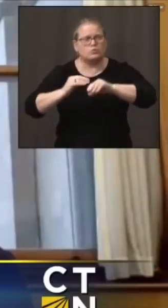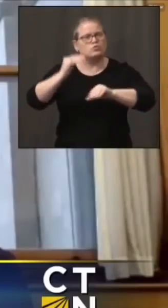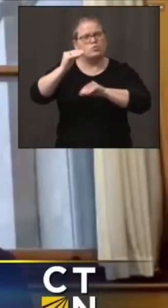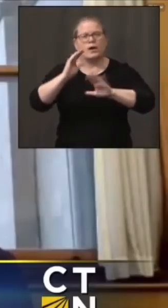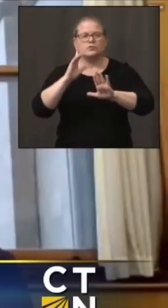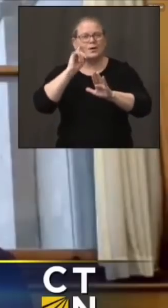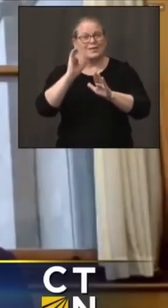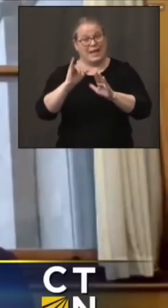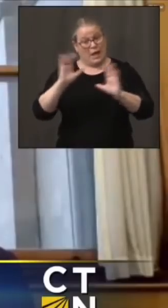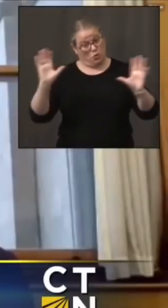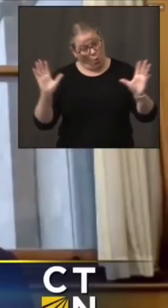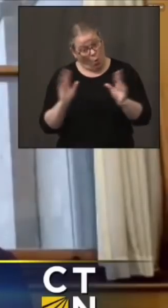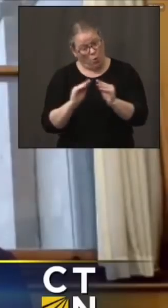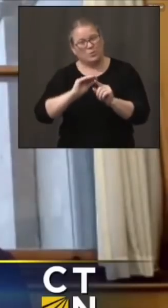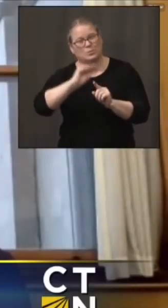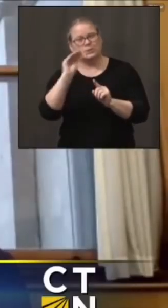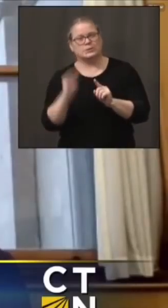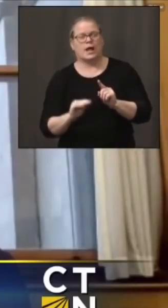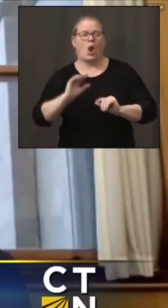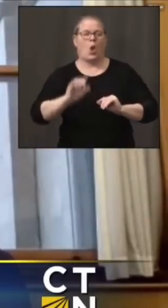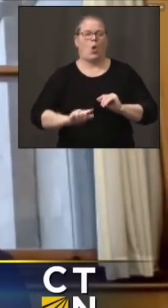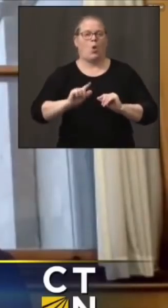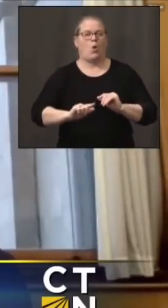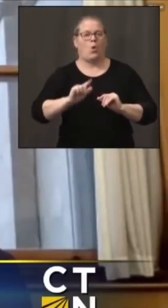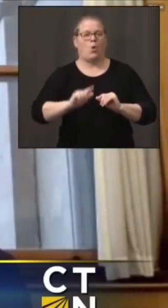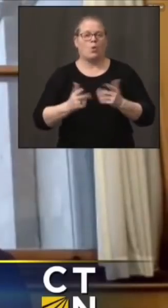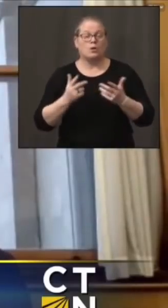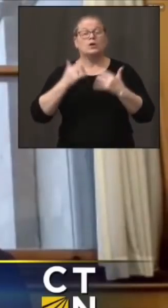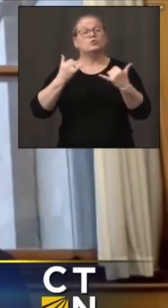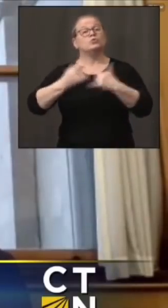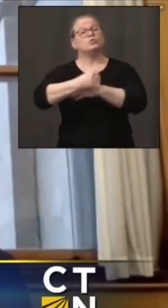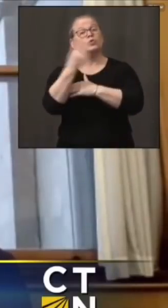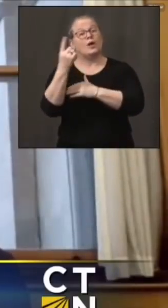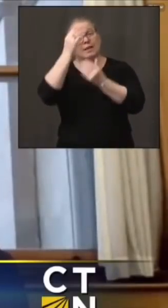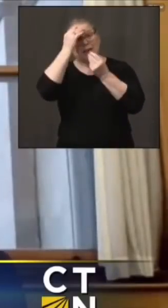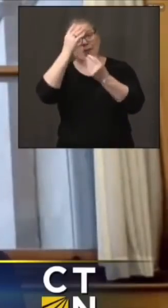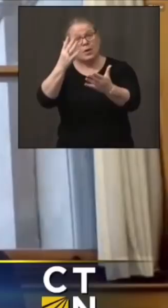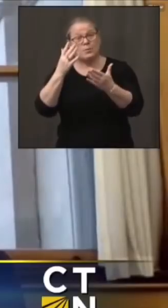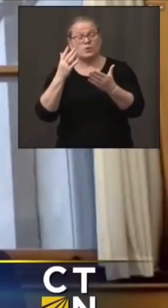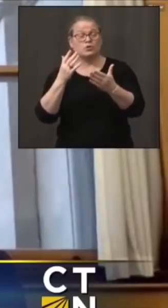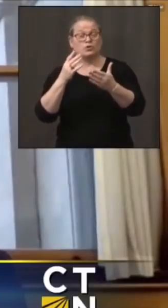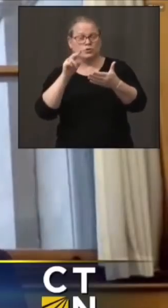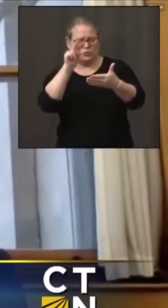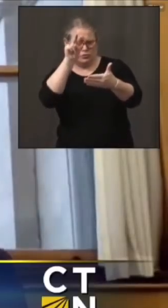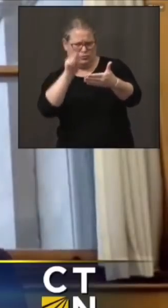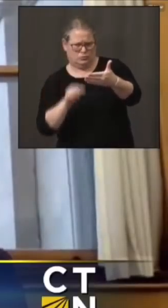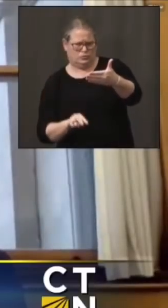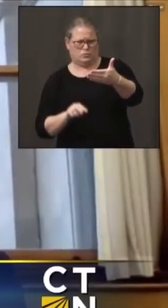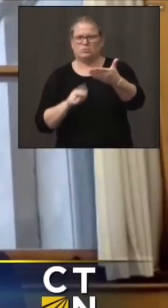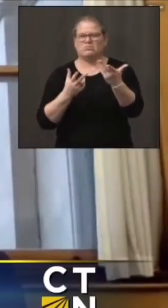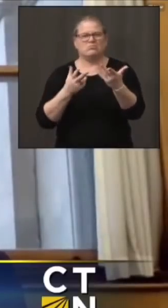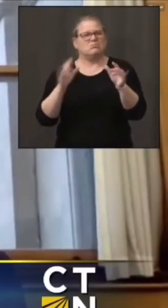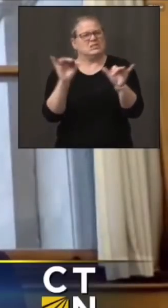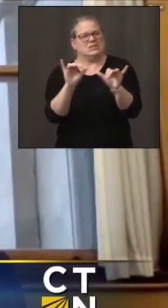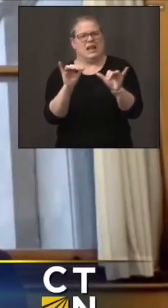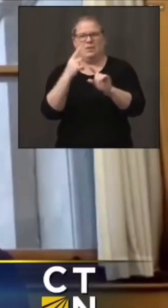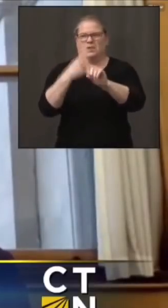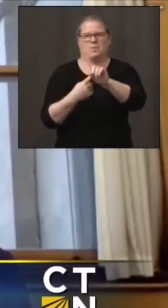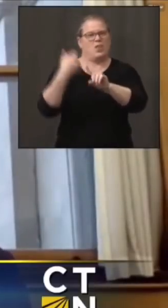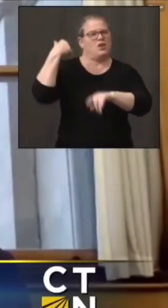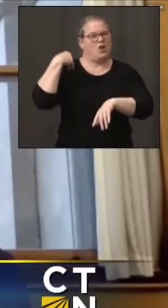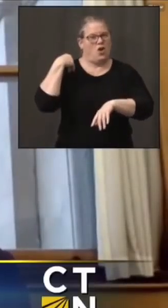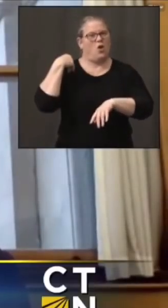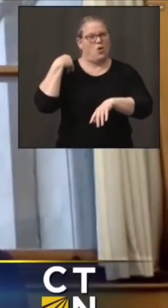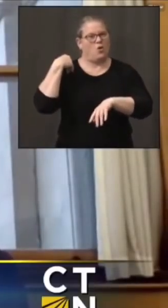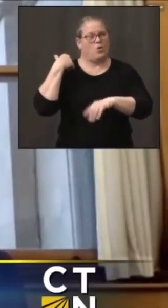There hasn't been a lot of new insight. The data that I saw reported on today were fundamentally very similar data to what was reported on about a month ago. So,